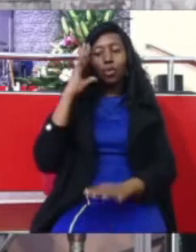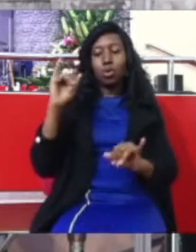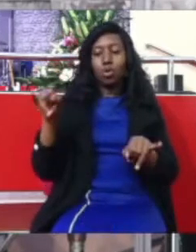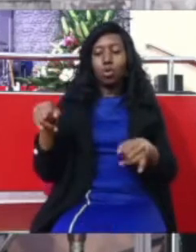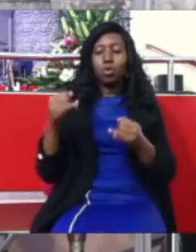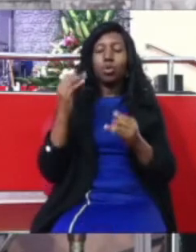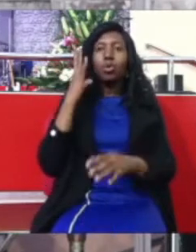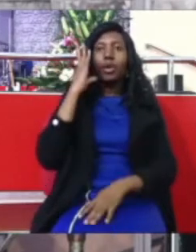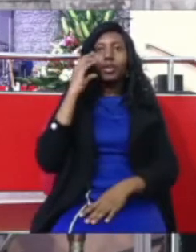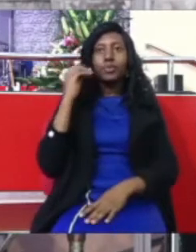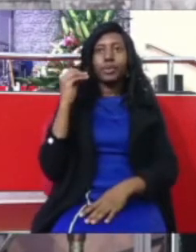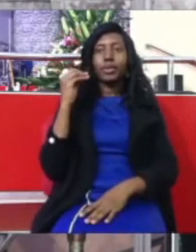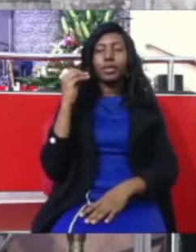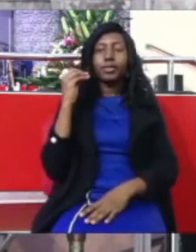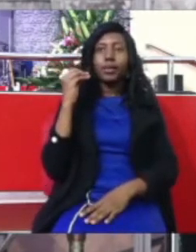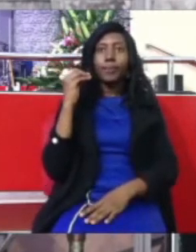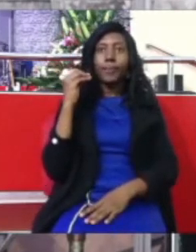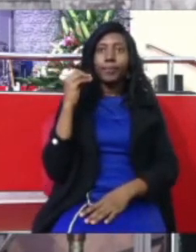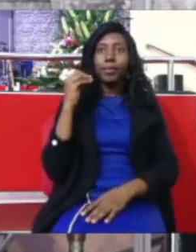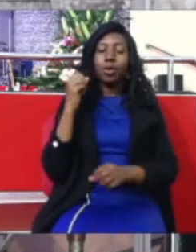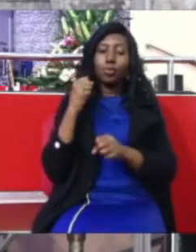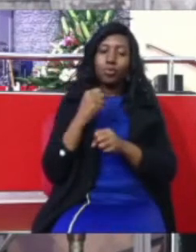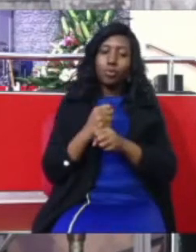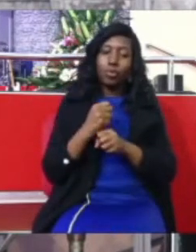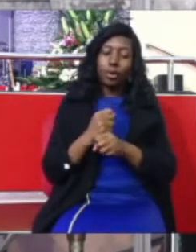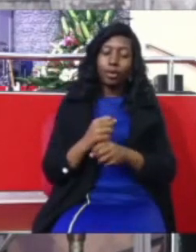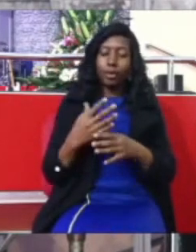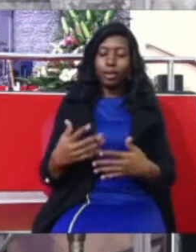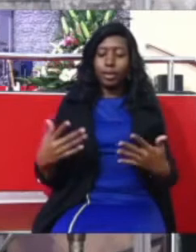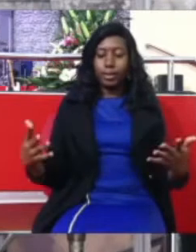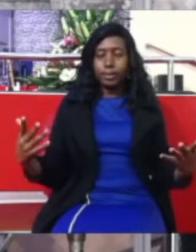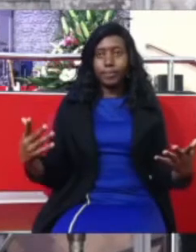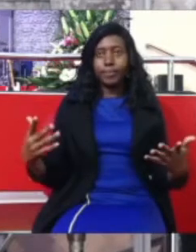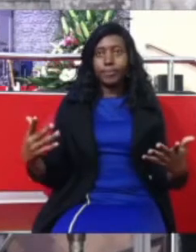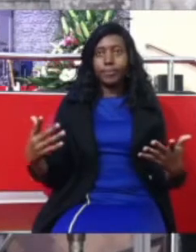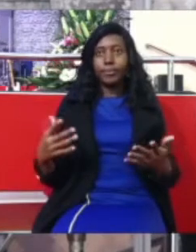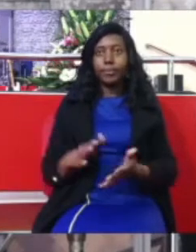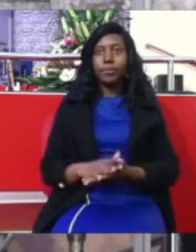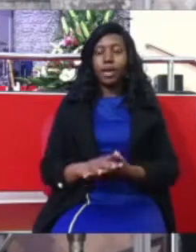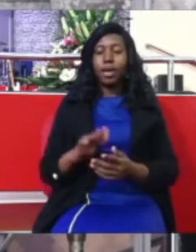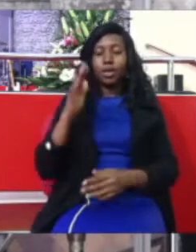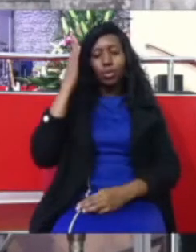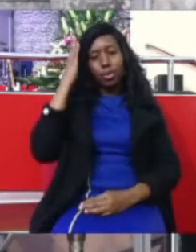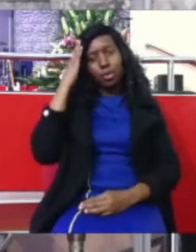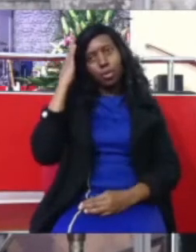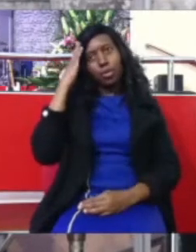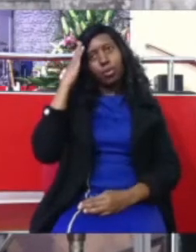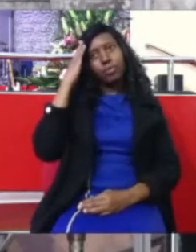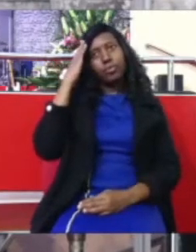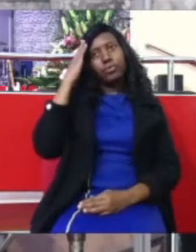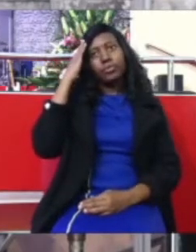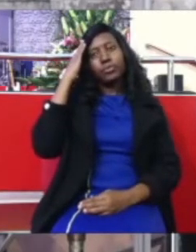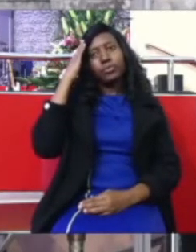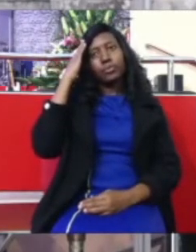new ways of doing things. And you start realizing when you are in deep sea, you start